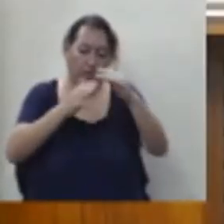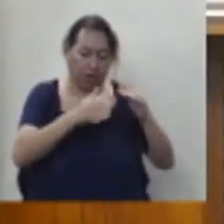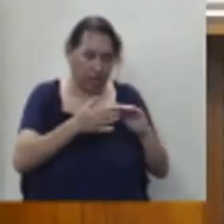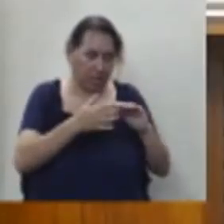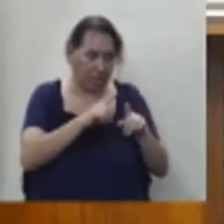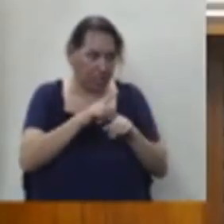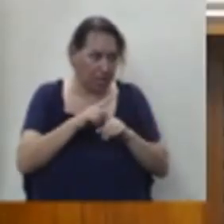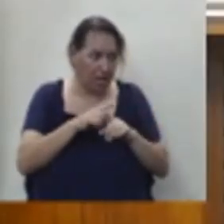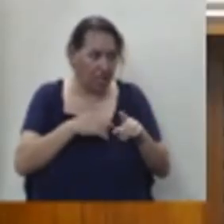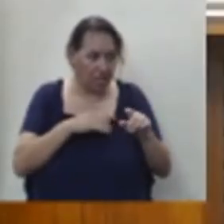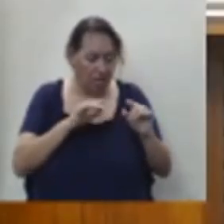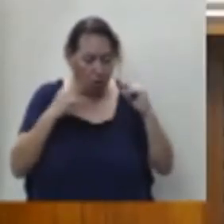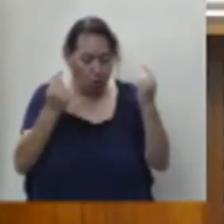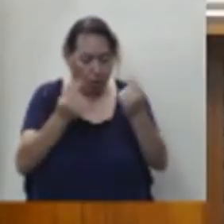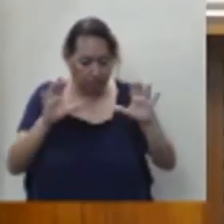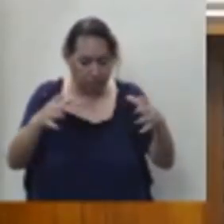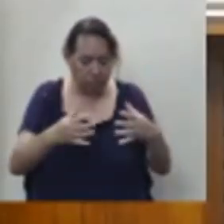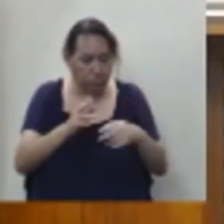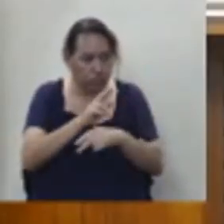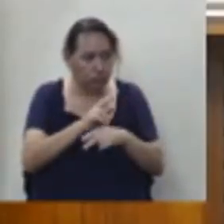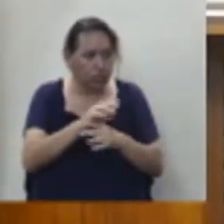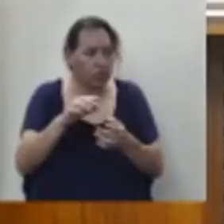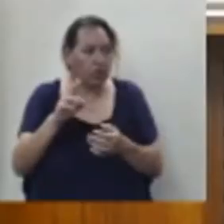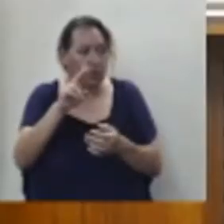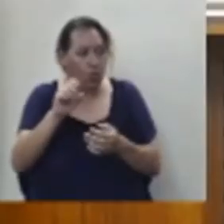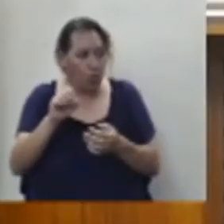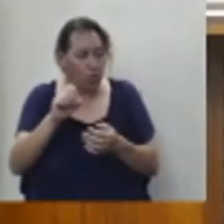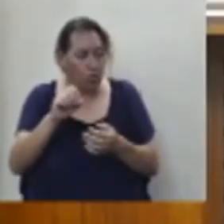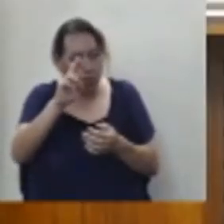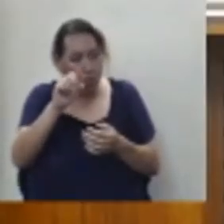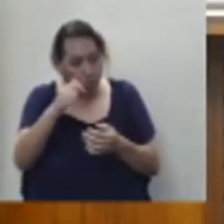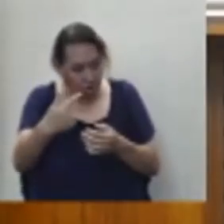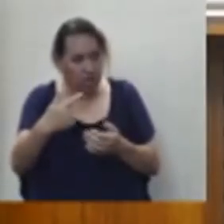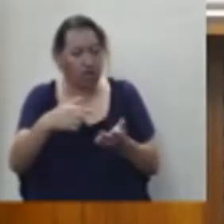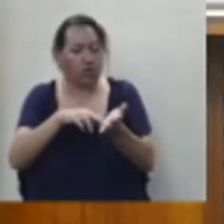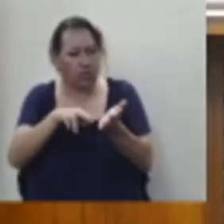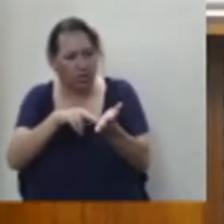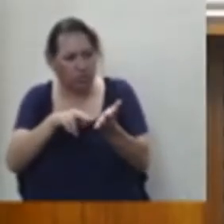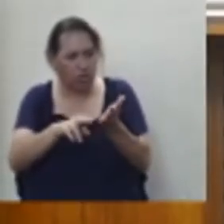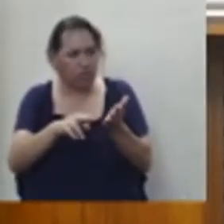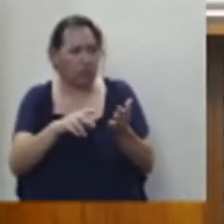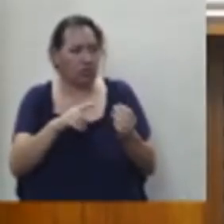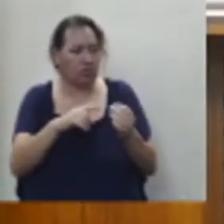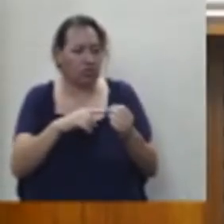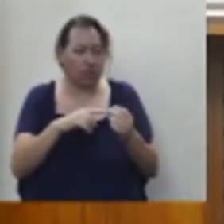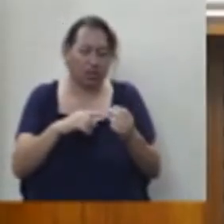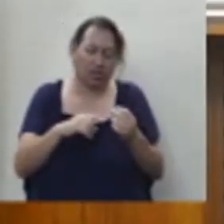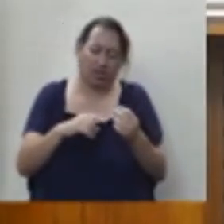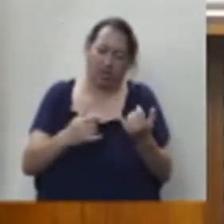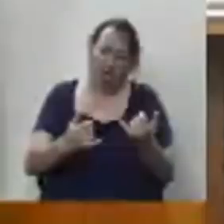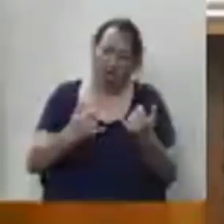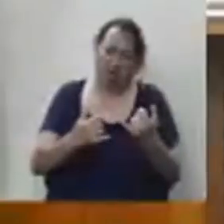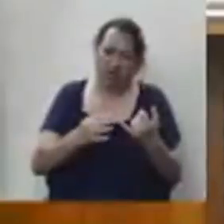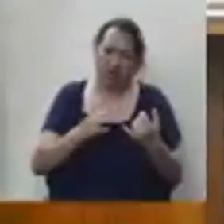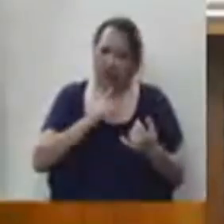UOG resources to help conduct. So can you please share more about whether it's true? Are these rapid test kits from South Korea? Are